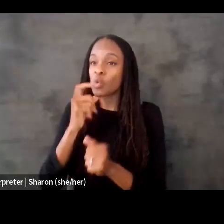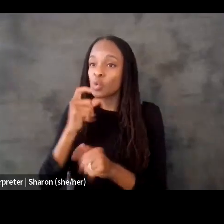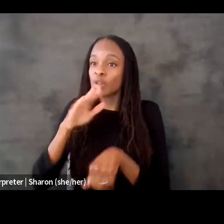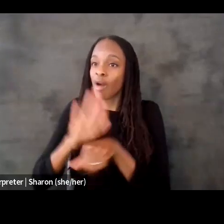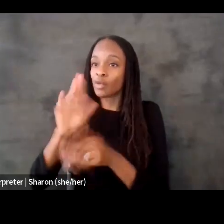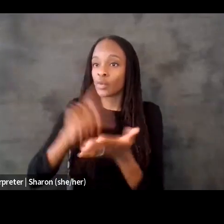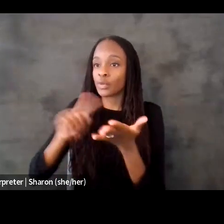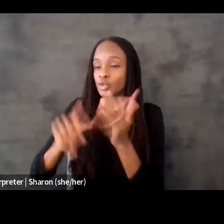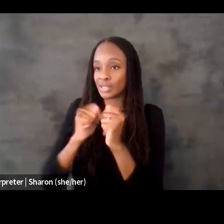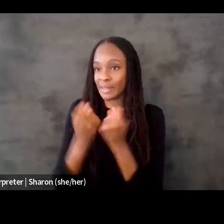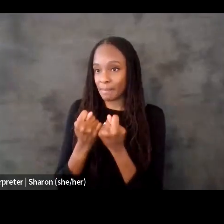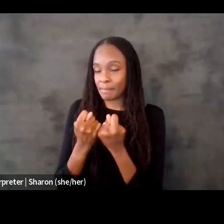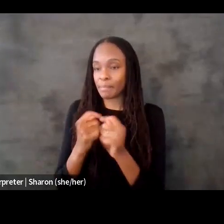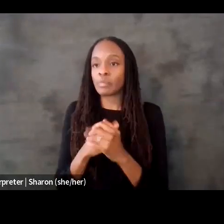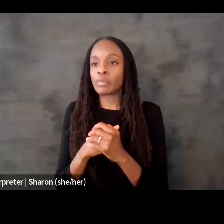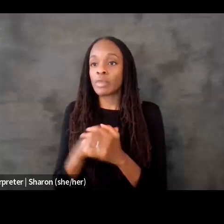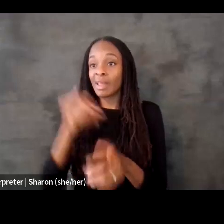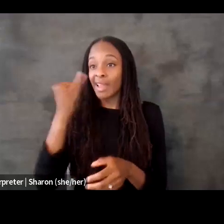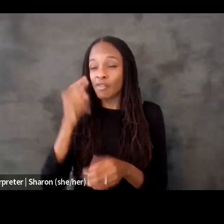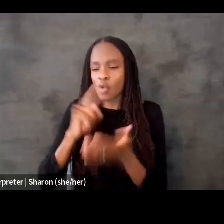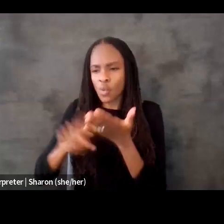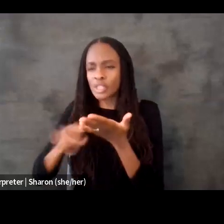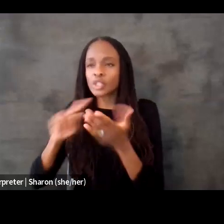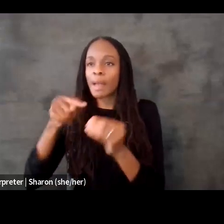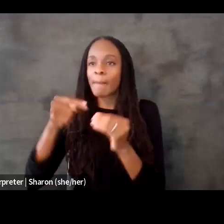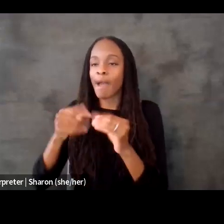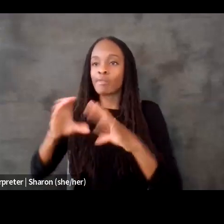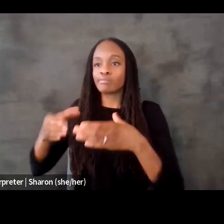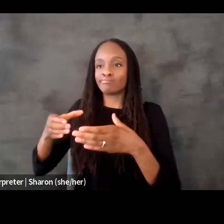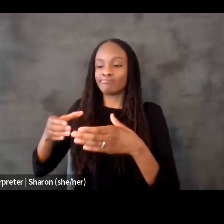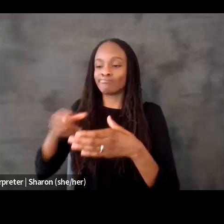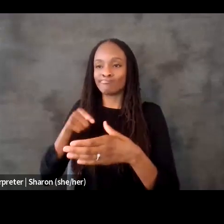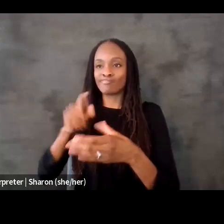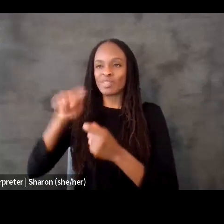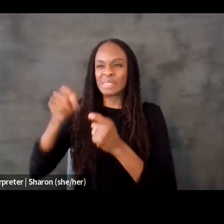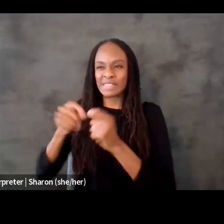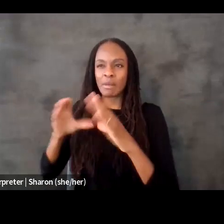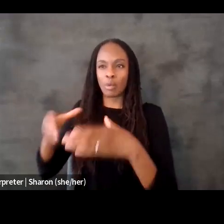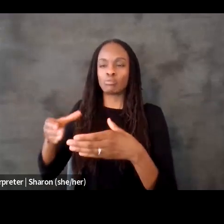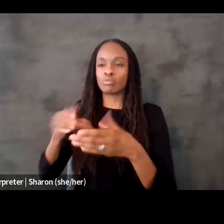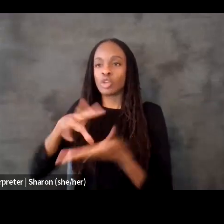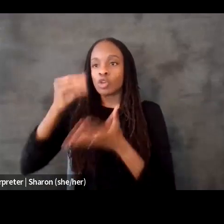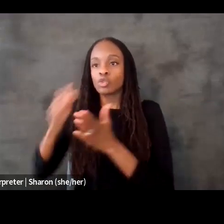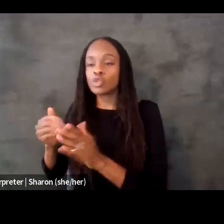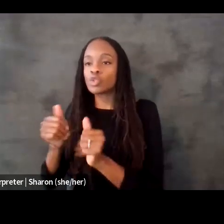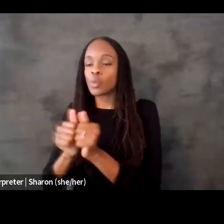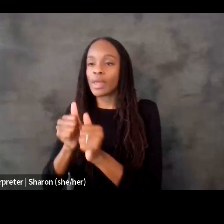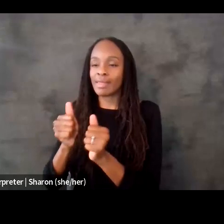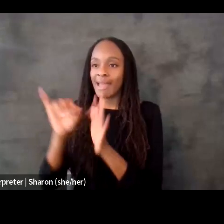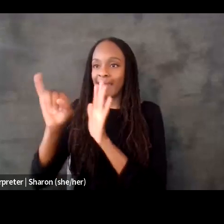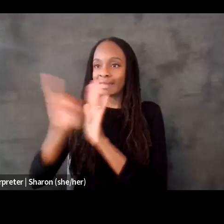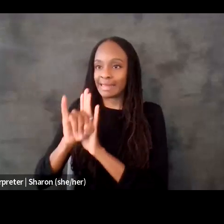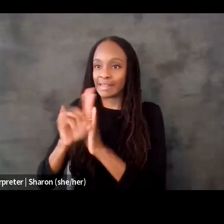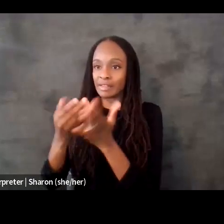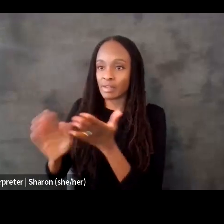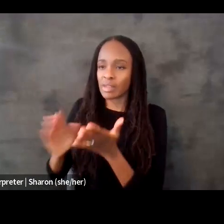teams, right? So if you're doing research around populations, specific populations, students with marginalized identities, then